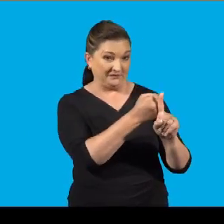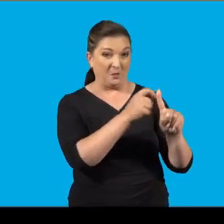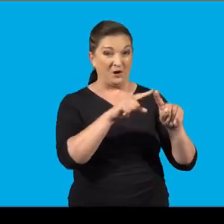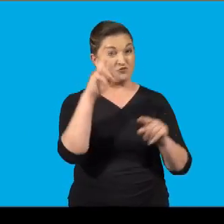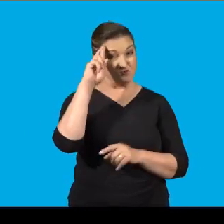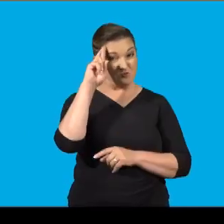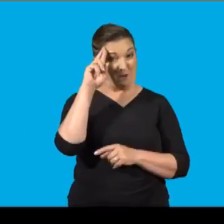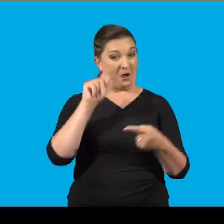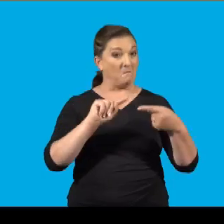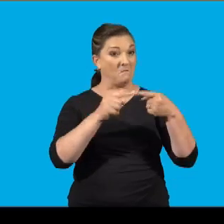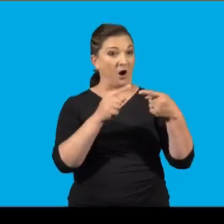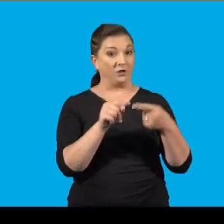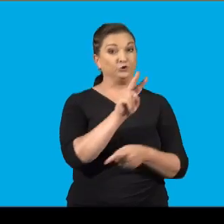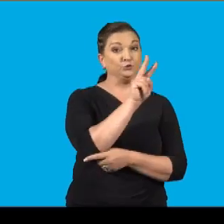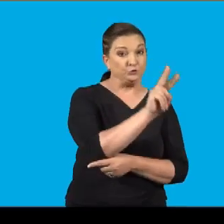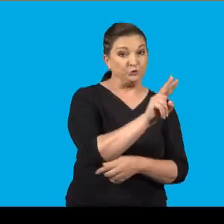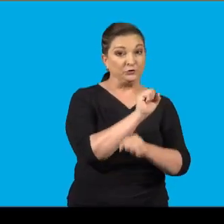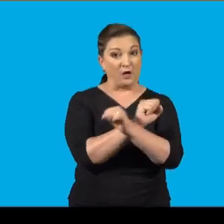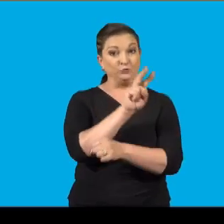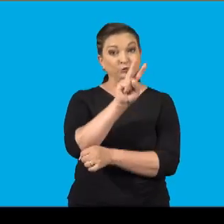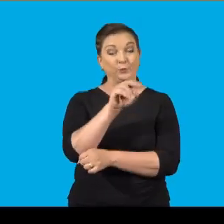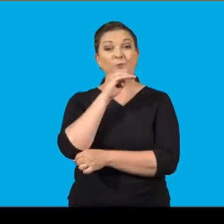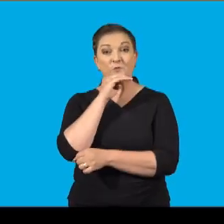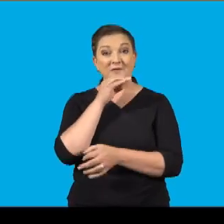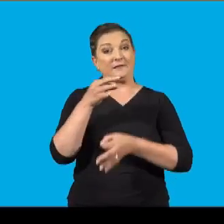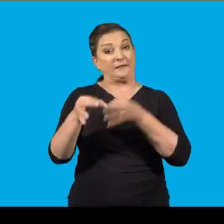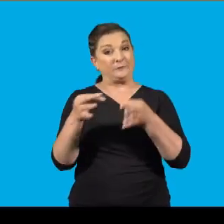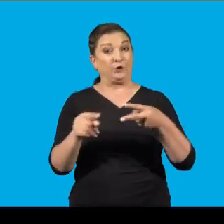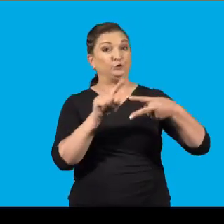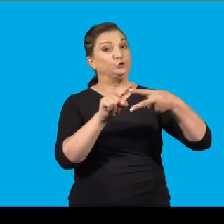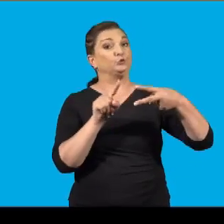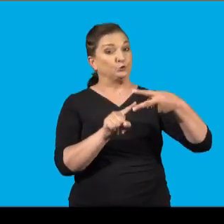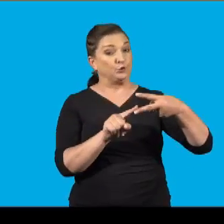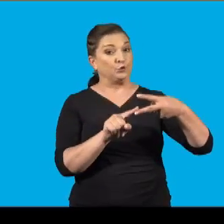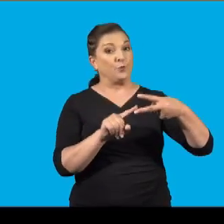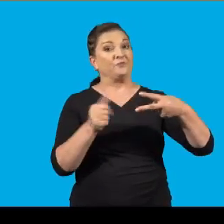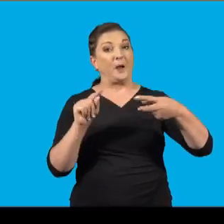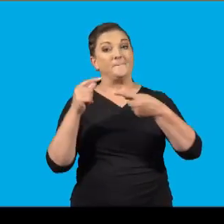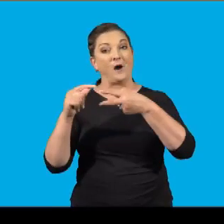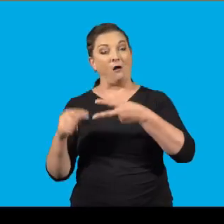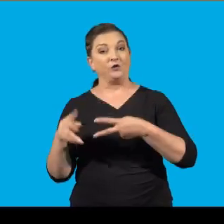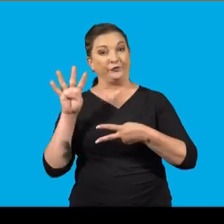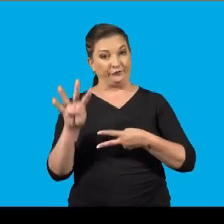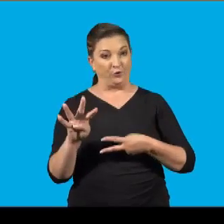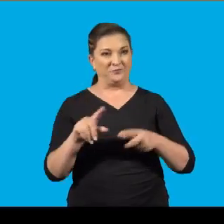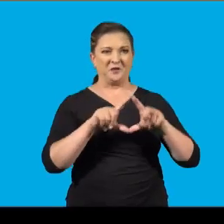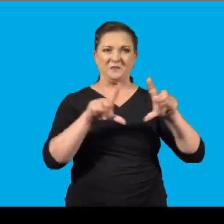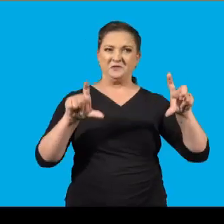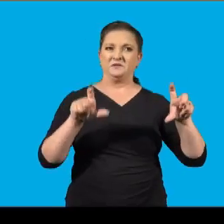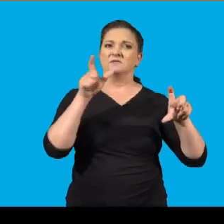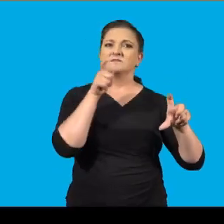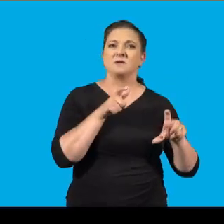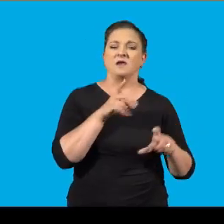2 explanations there. Okay, now, if you look at the caption, it says the extract below is part of